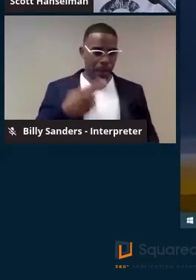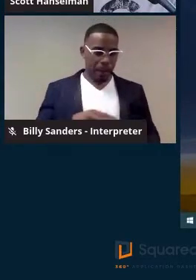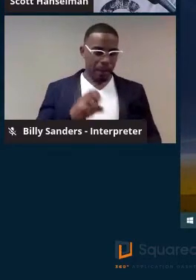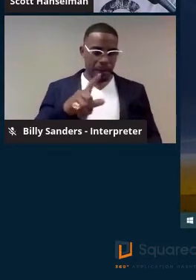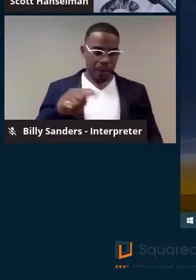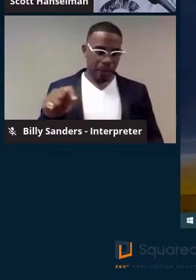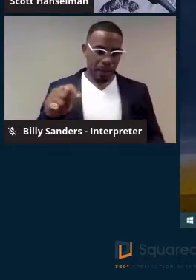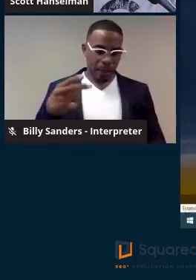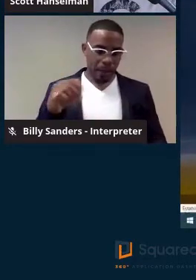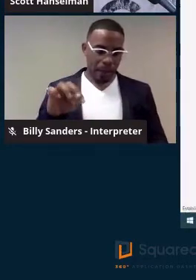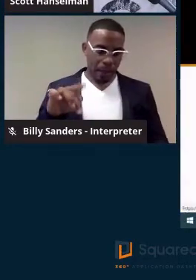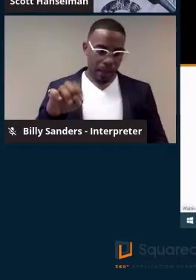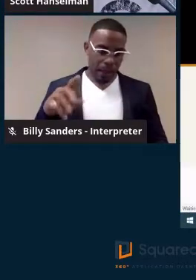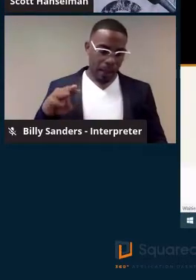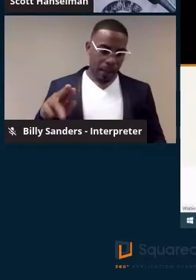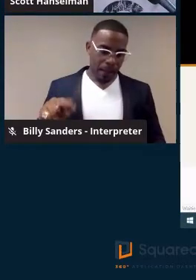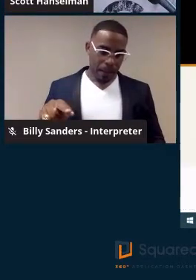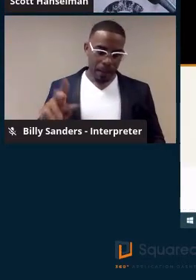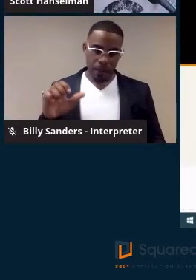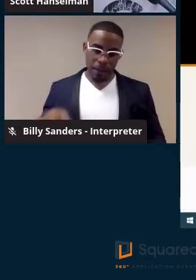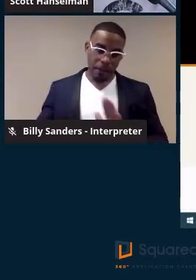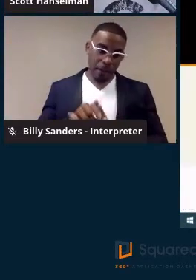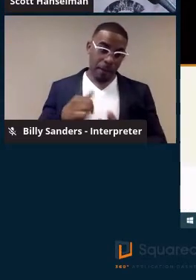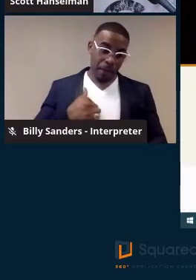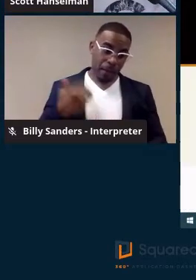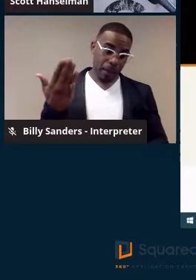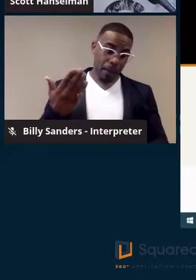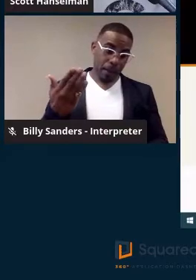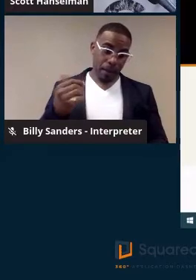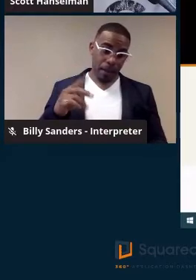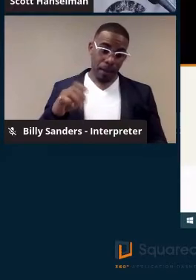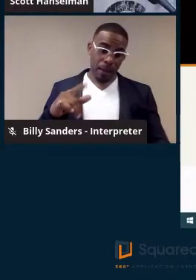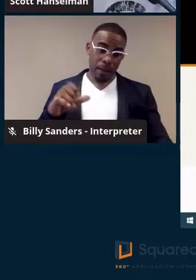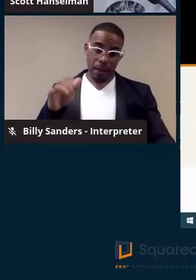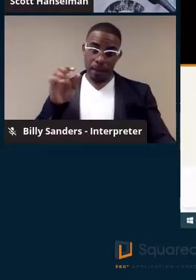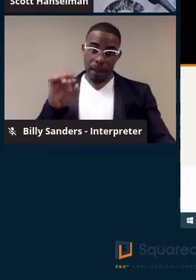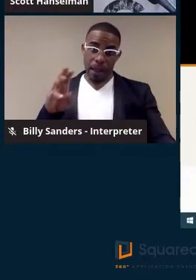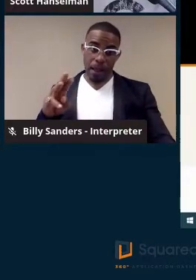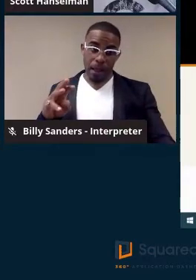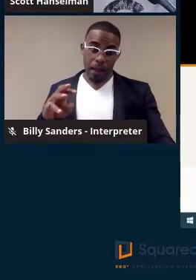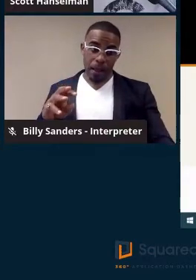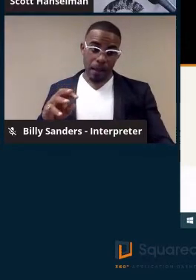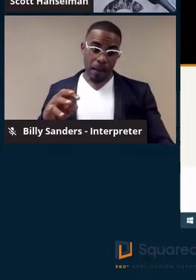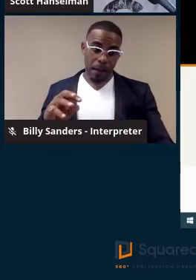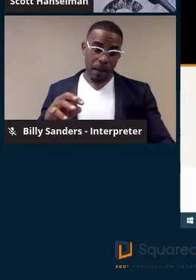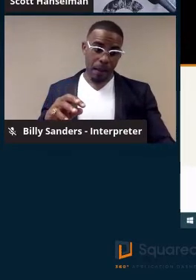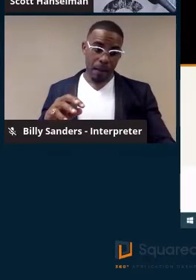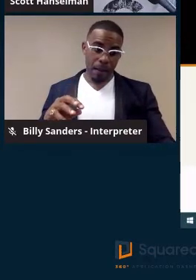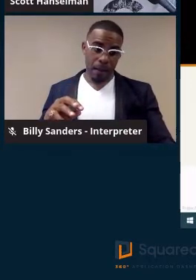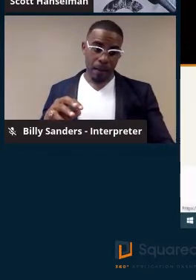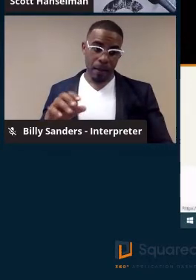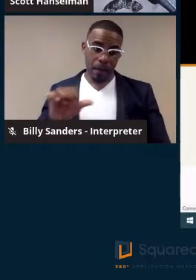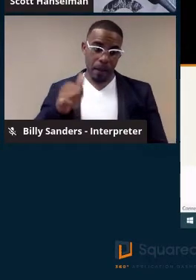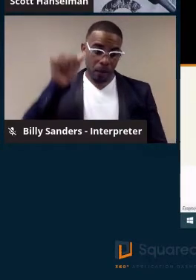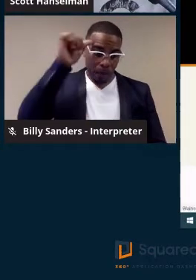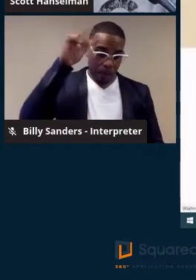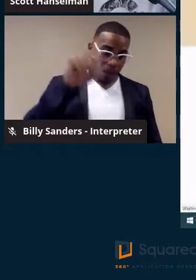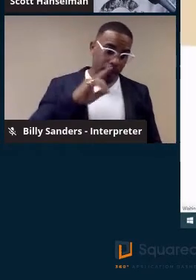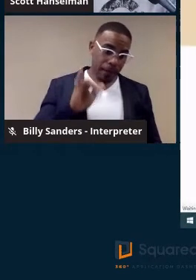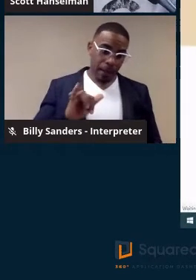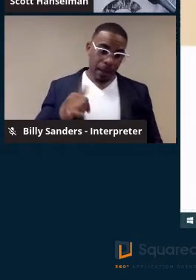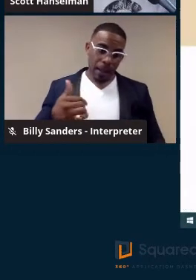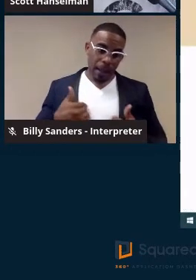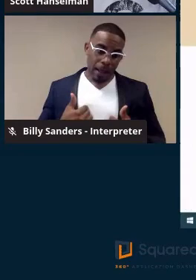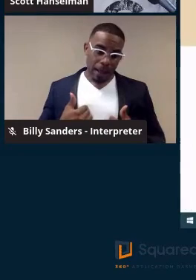Scott Hanselman, and you can find me up here at Hanselman.com. And another reminder is that I have